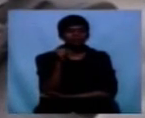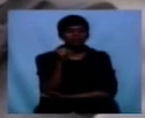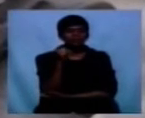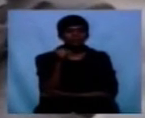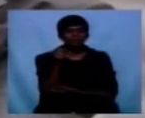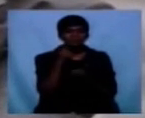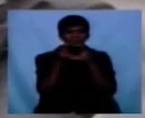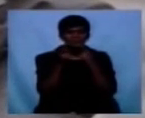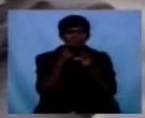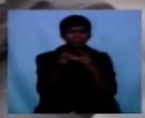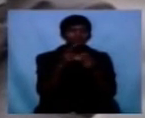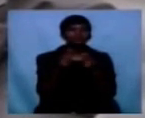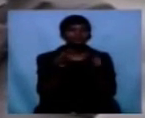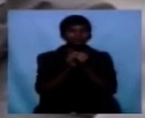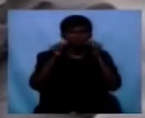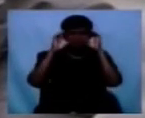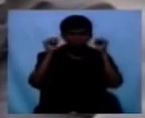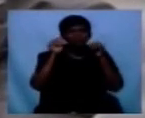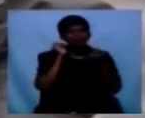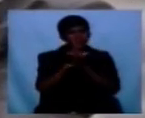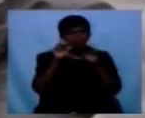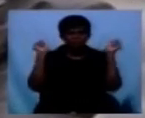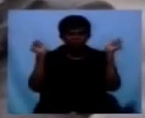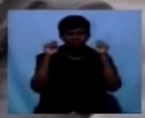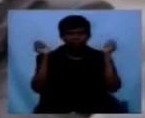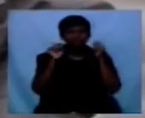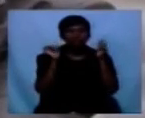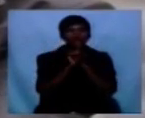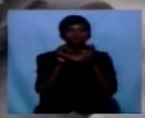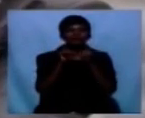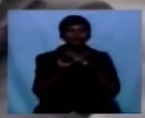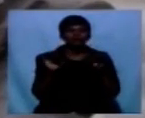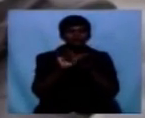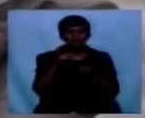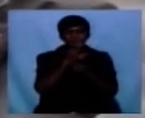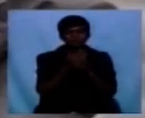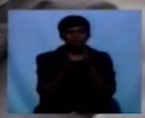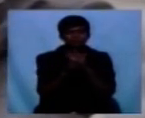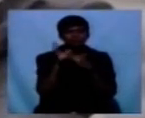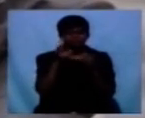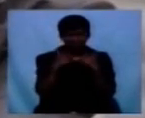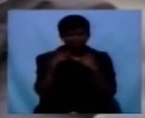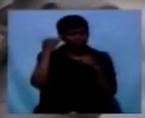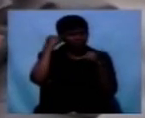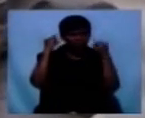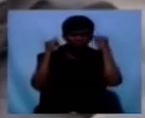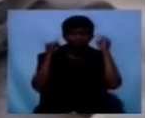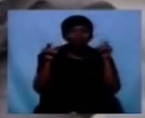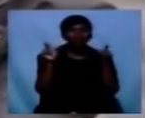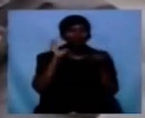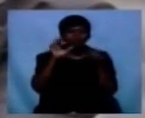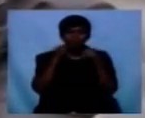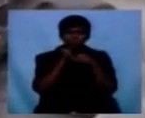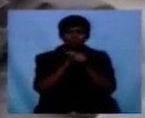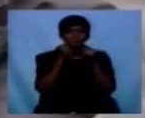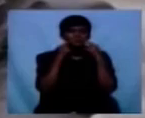Is willing to be the guest of honor. He's willing to grace that symposium of infrastructure. We'll come up with ideas. We shall make pronouncement.